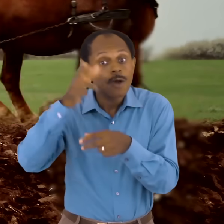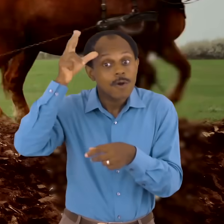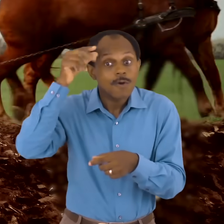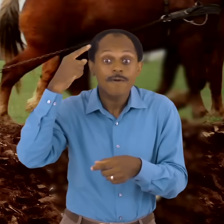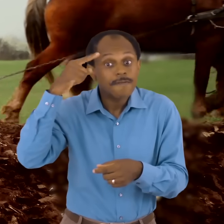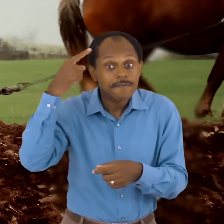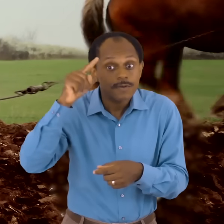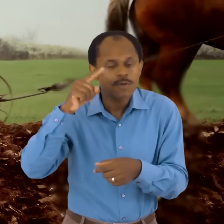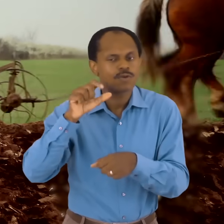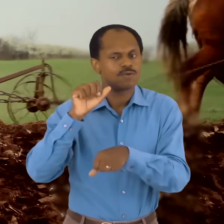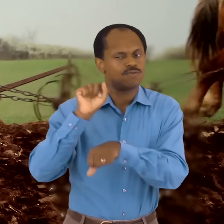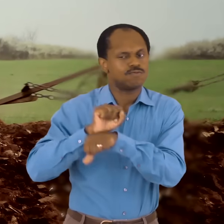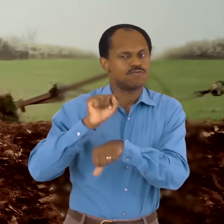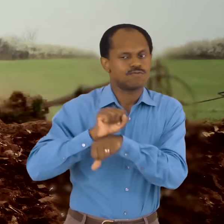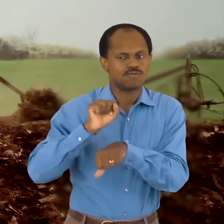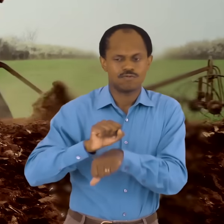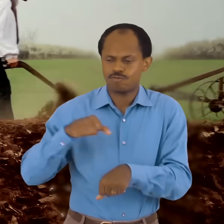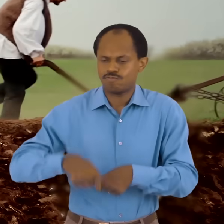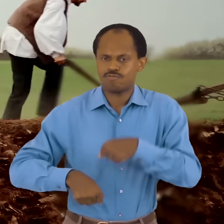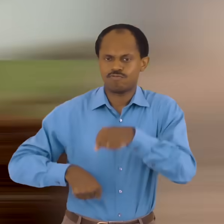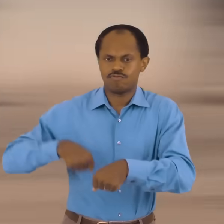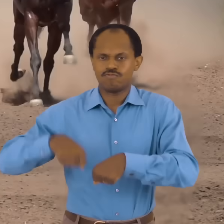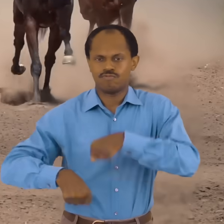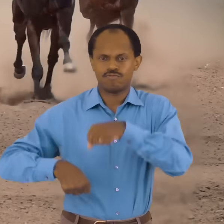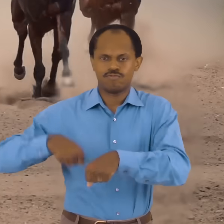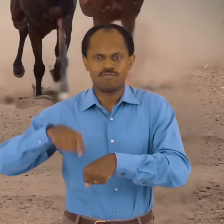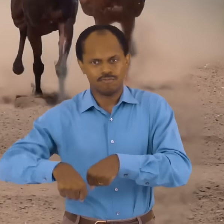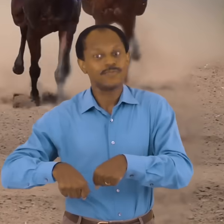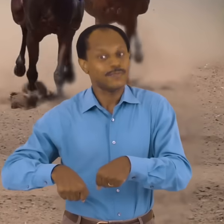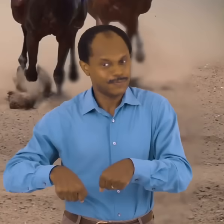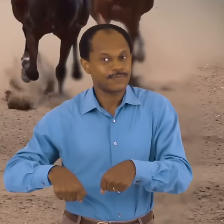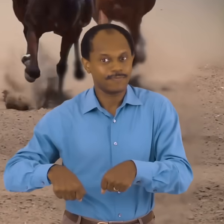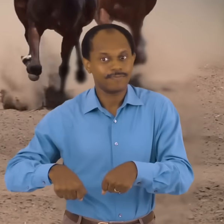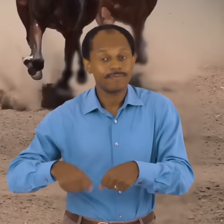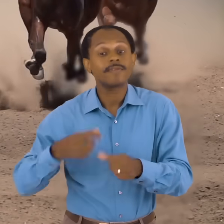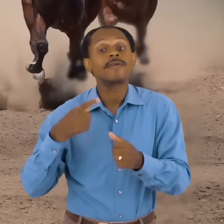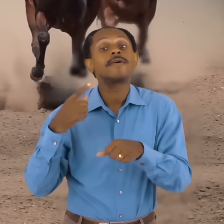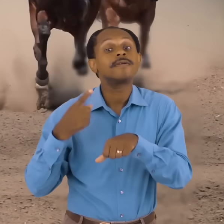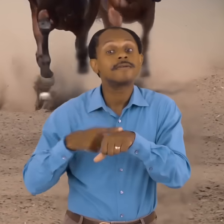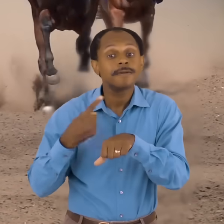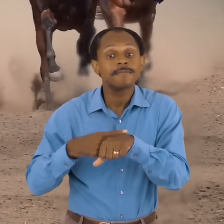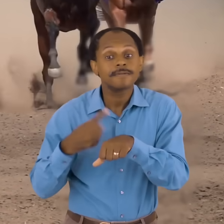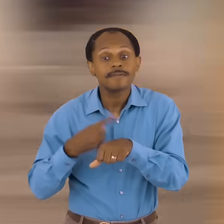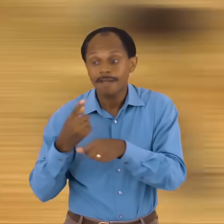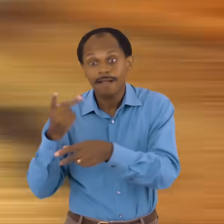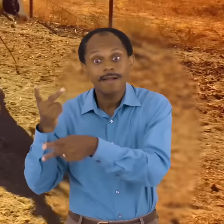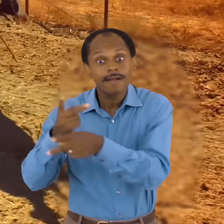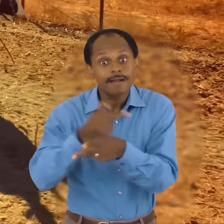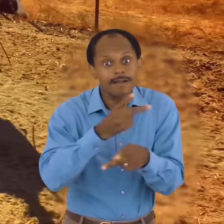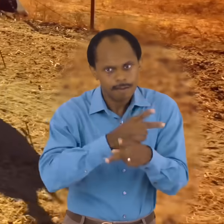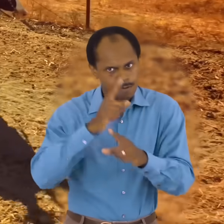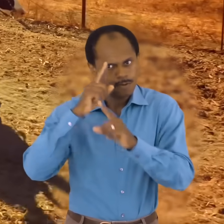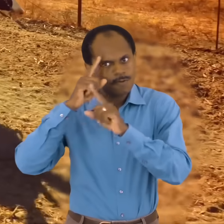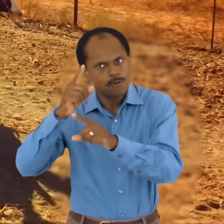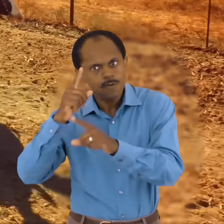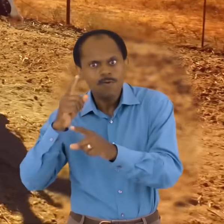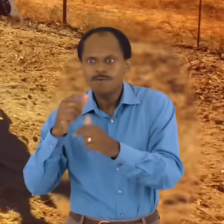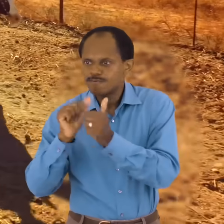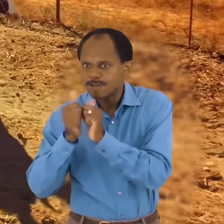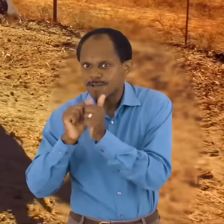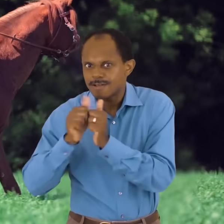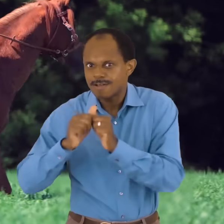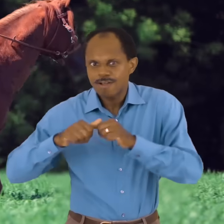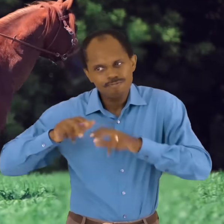to work on farms and sometimes they raise horses to race in some cases